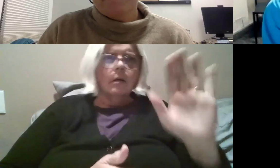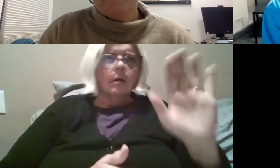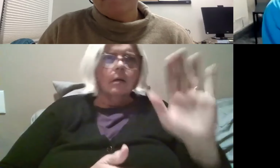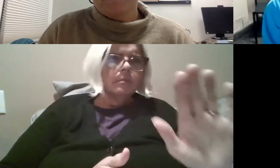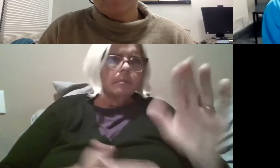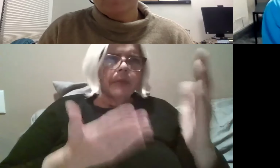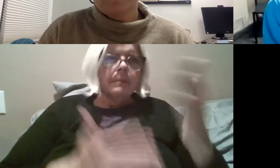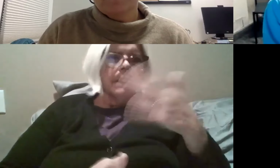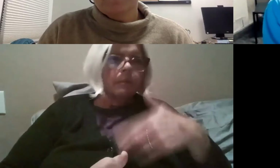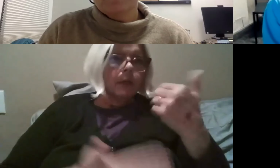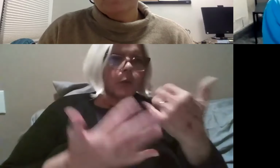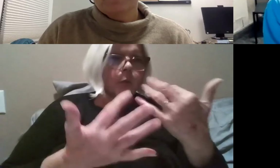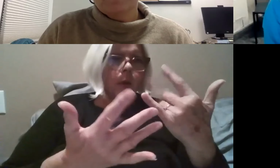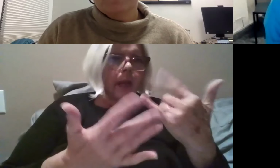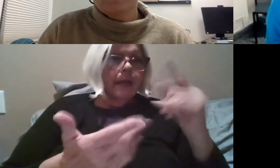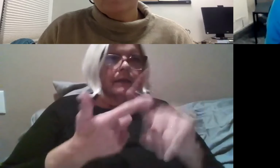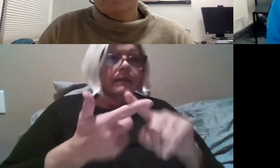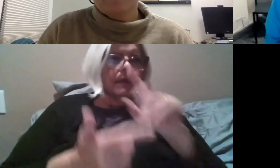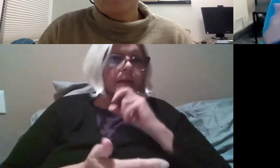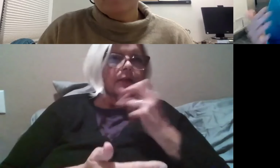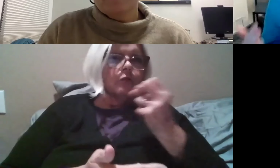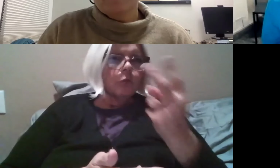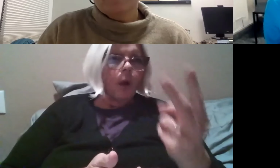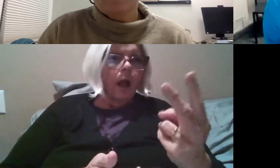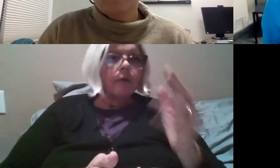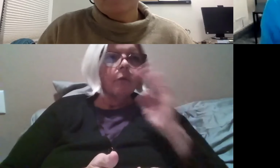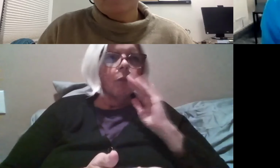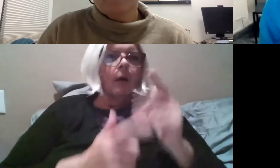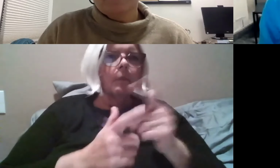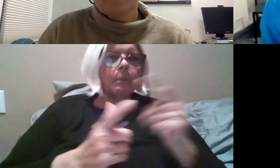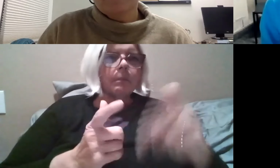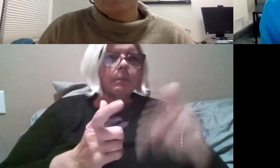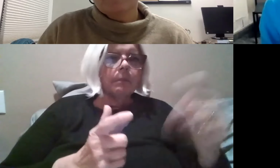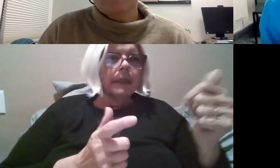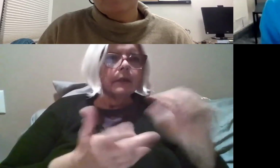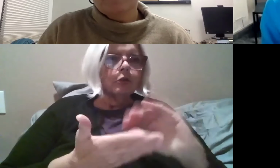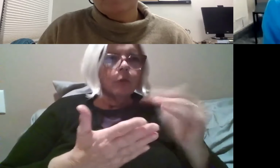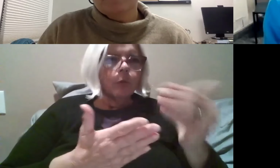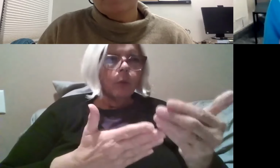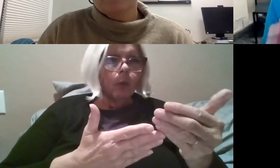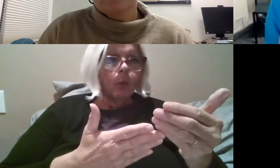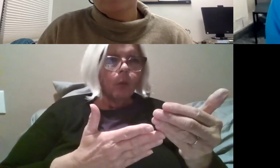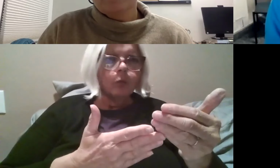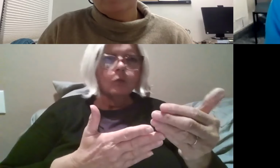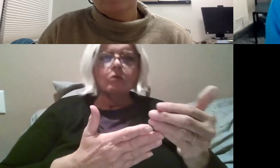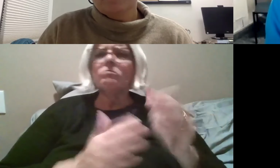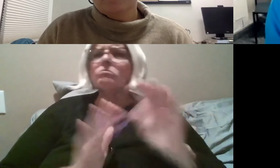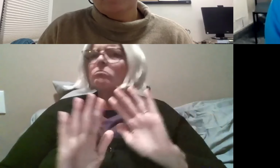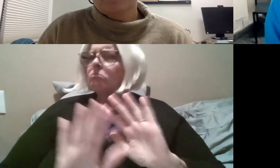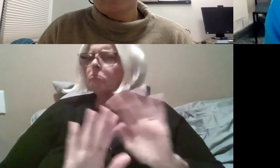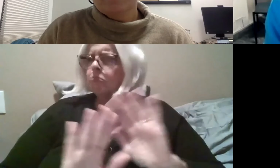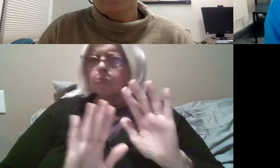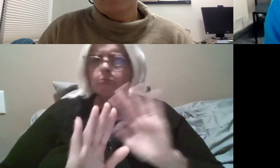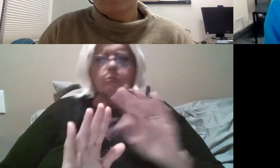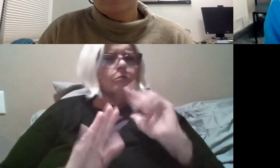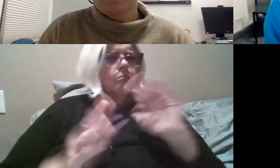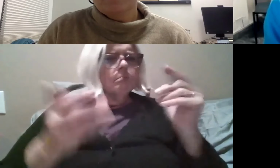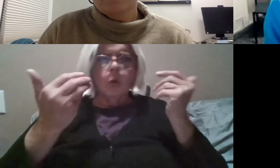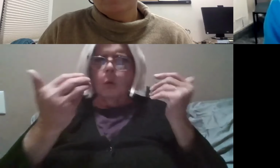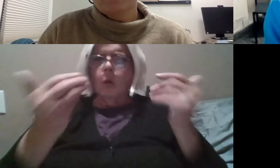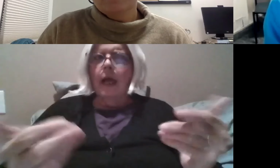now. So we're recommending that everyone get the vaccine as soon as possible and get the dose based on your